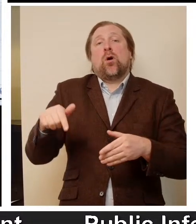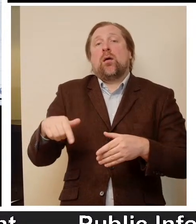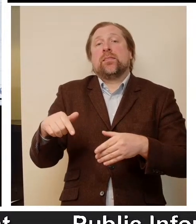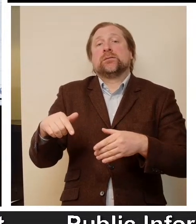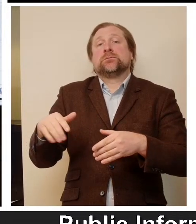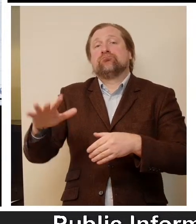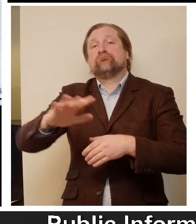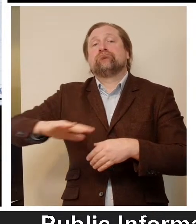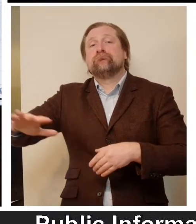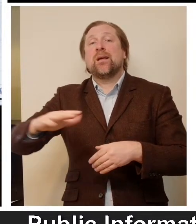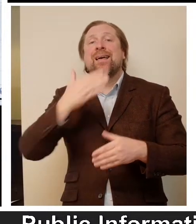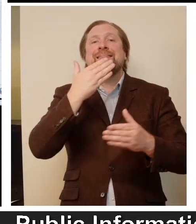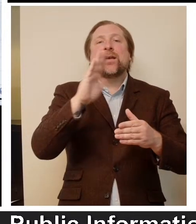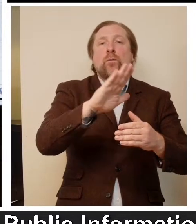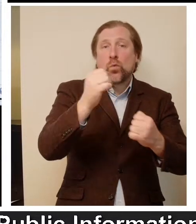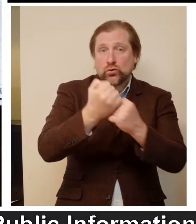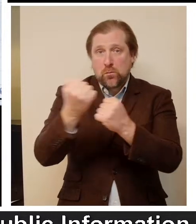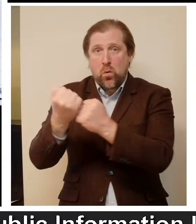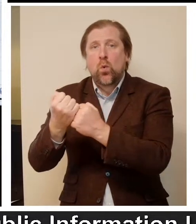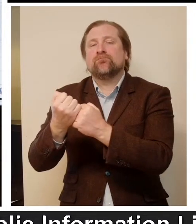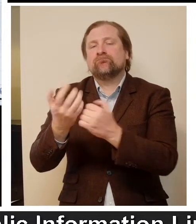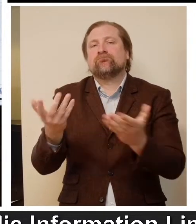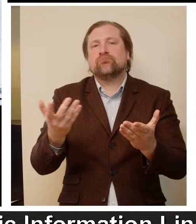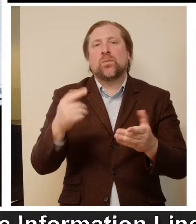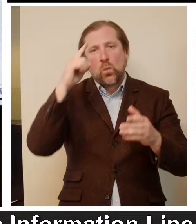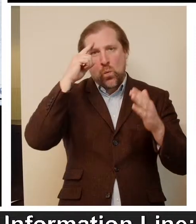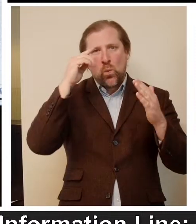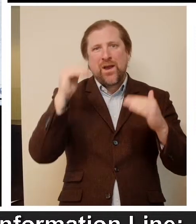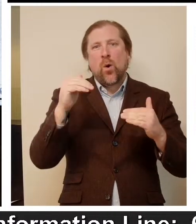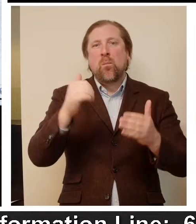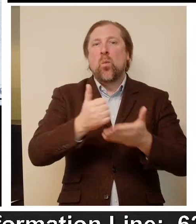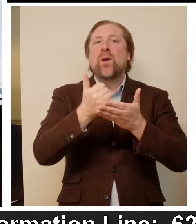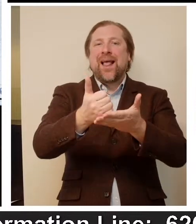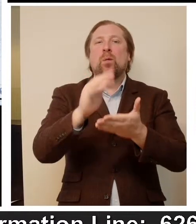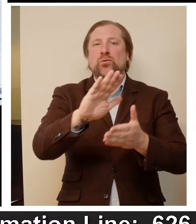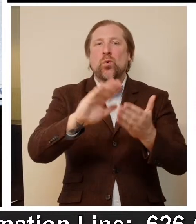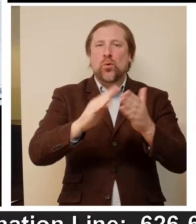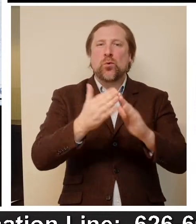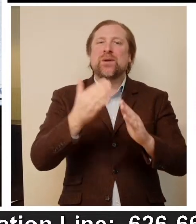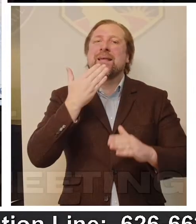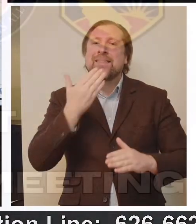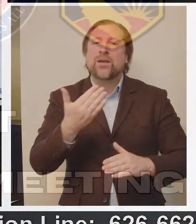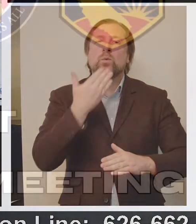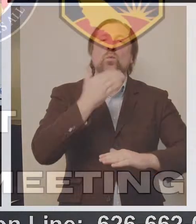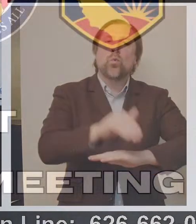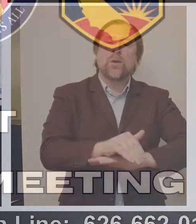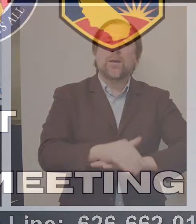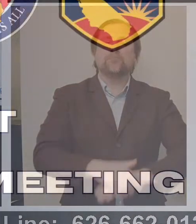We'd like to thank you for all your support and we hope that we helped your community. Have a good night.